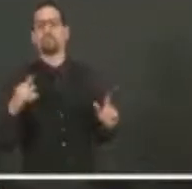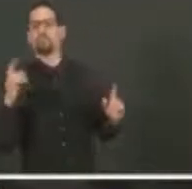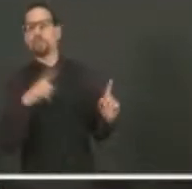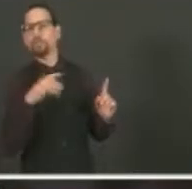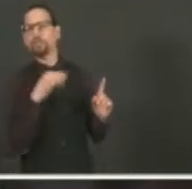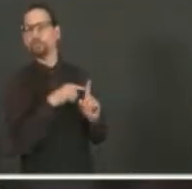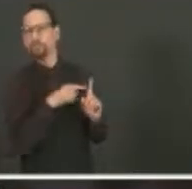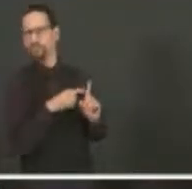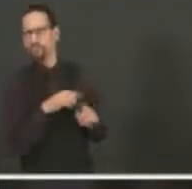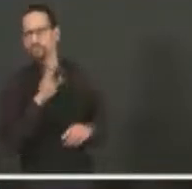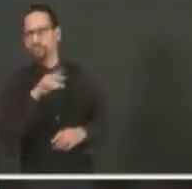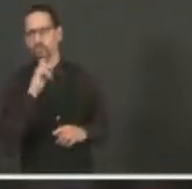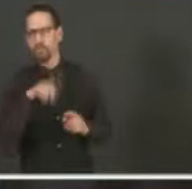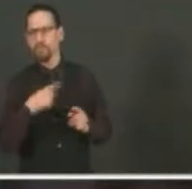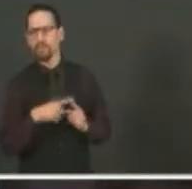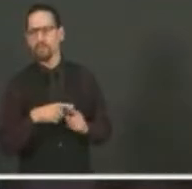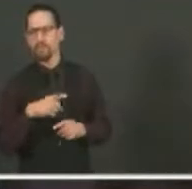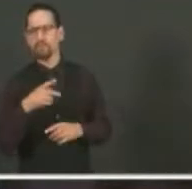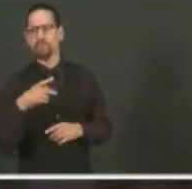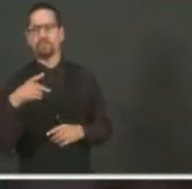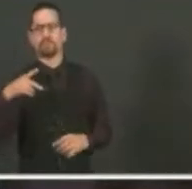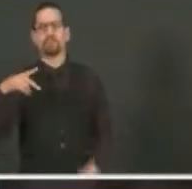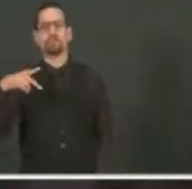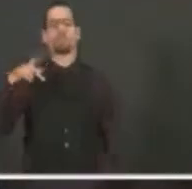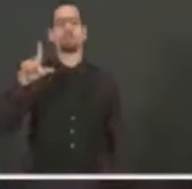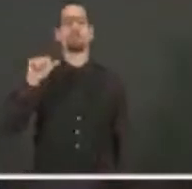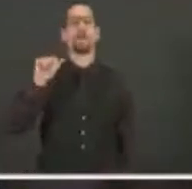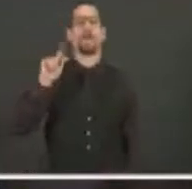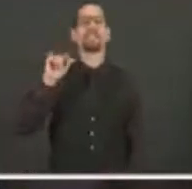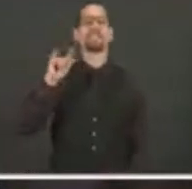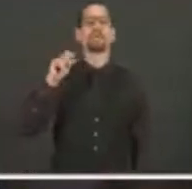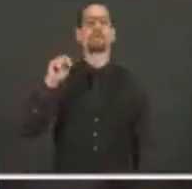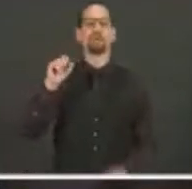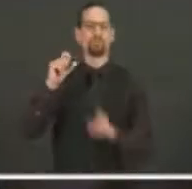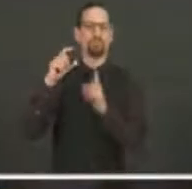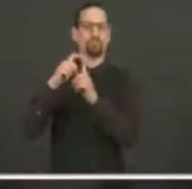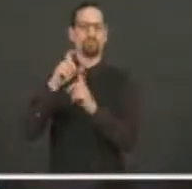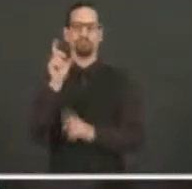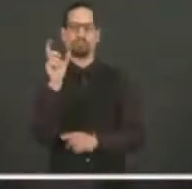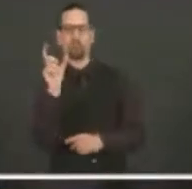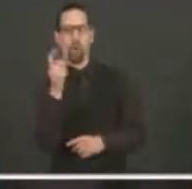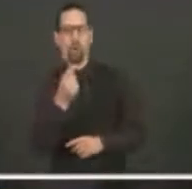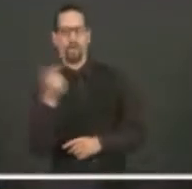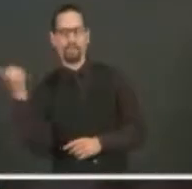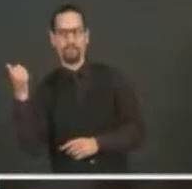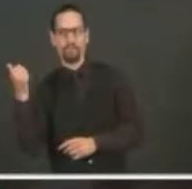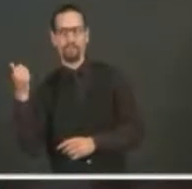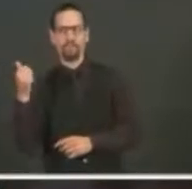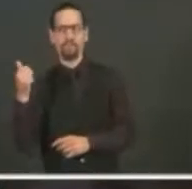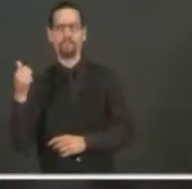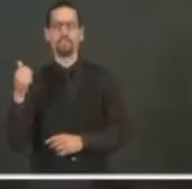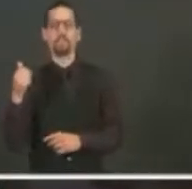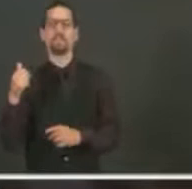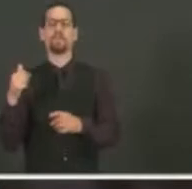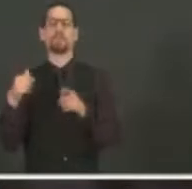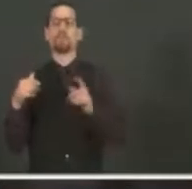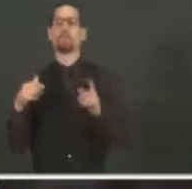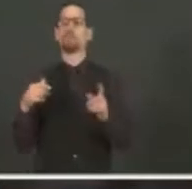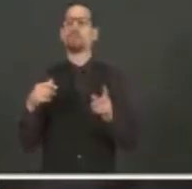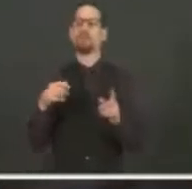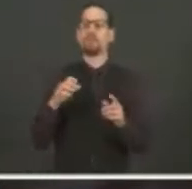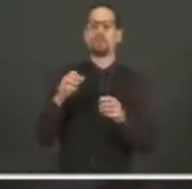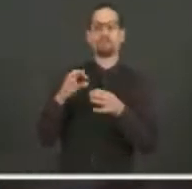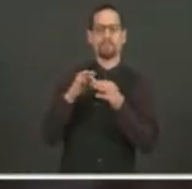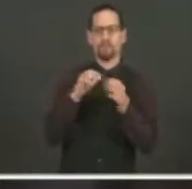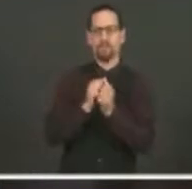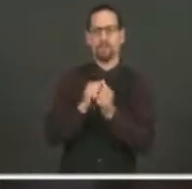said definitely in favor of the ballot. Have you thought now in this week, maybe do executive order the same thing? I have. In fact,